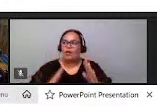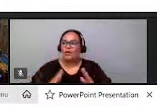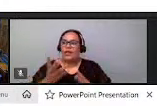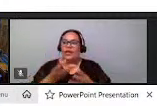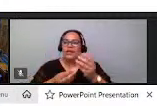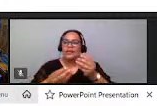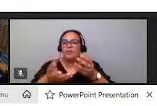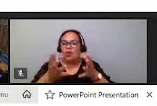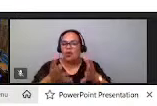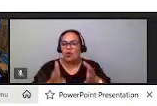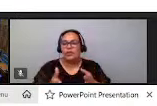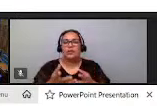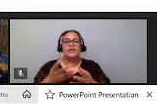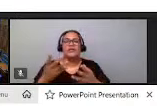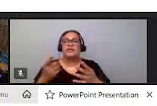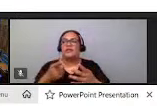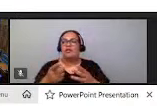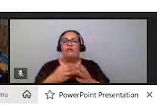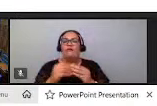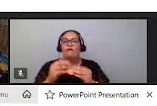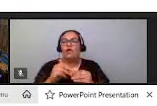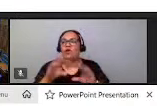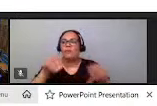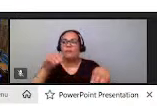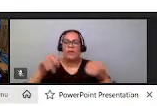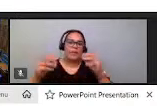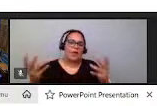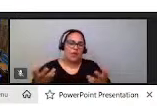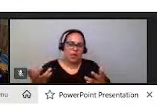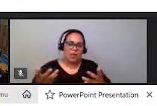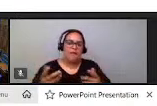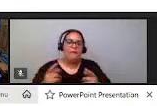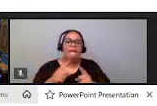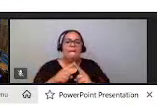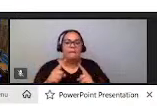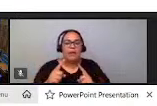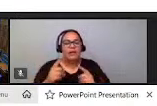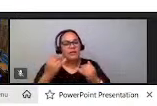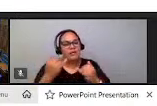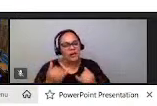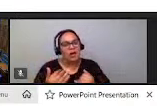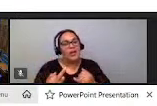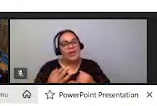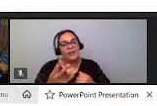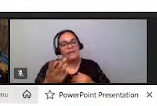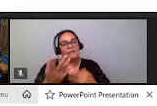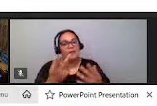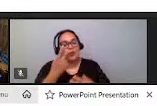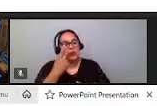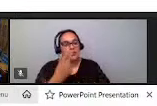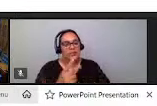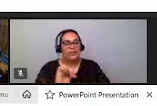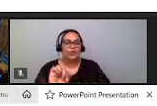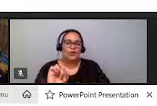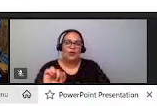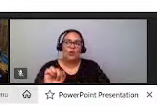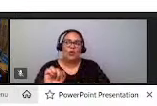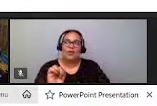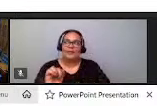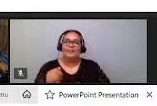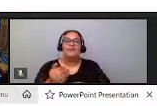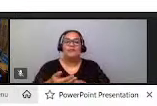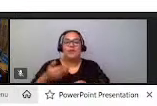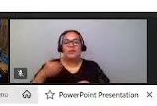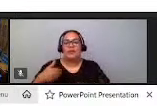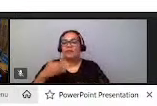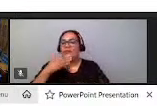exporters where it's the fruit is picked um now if if you look at the previous